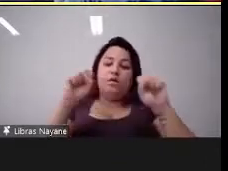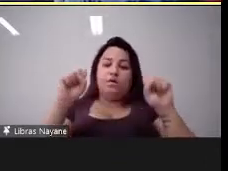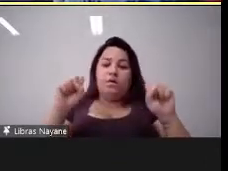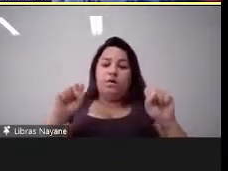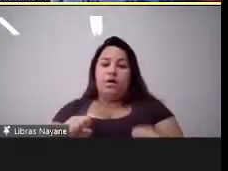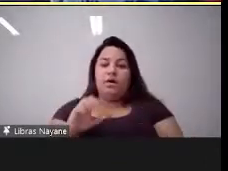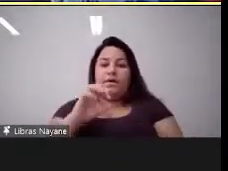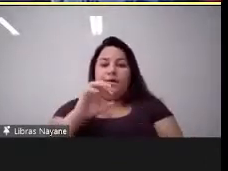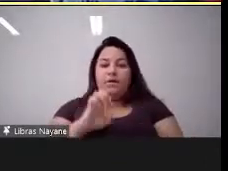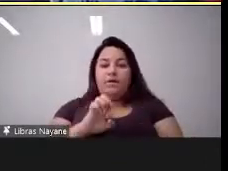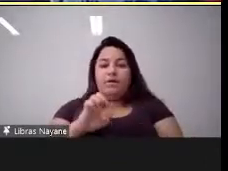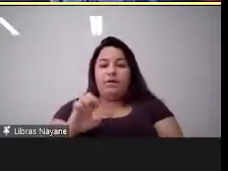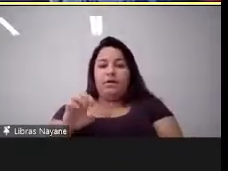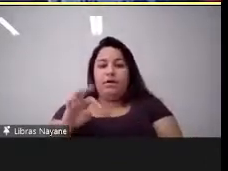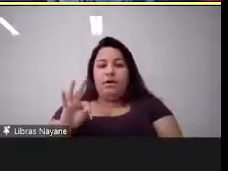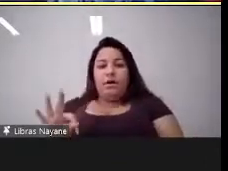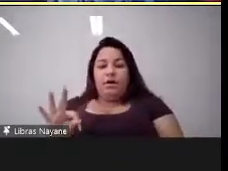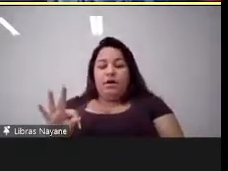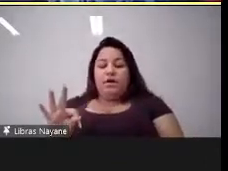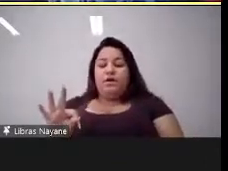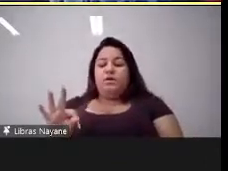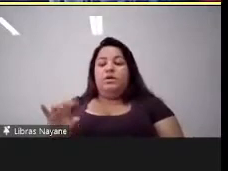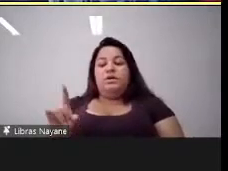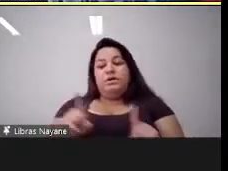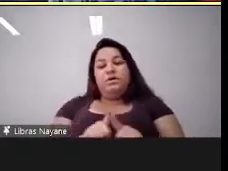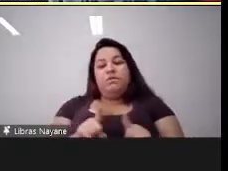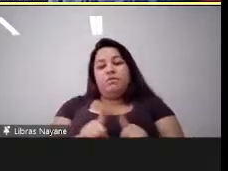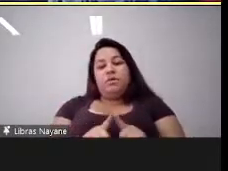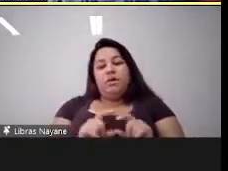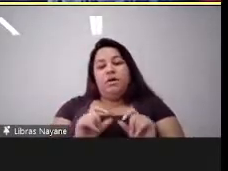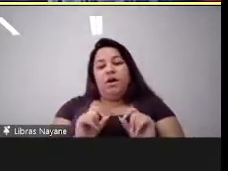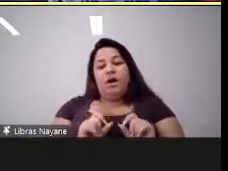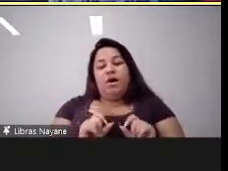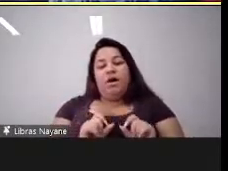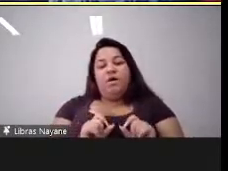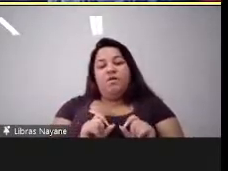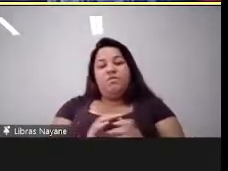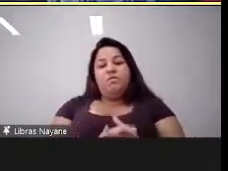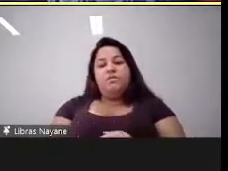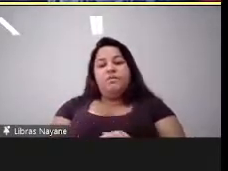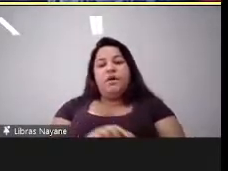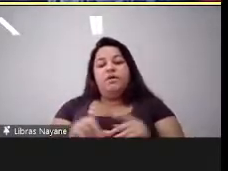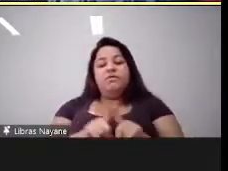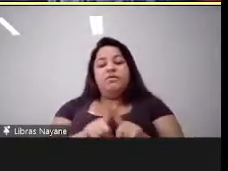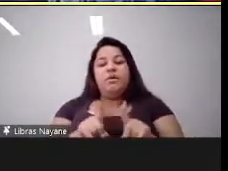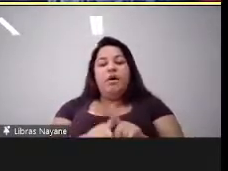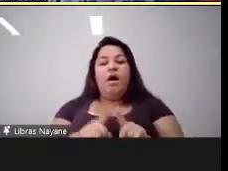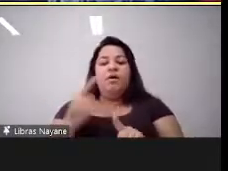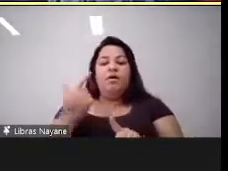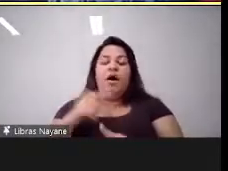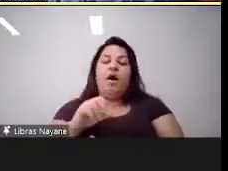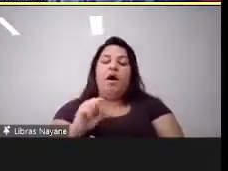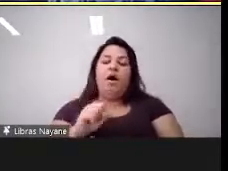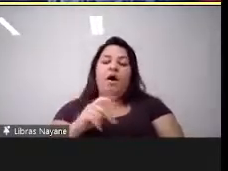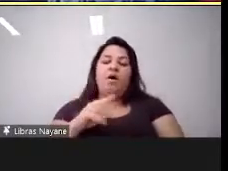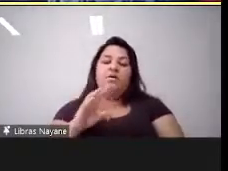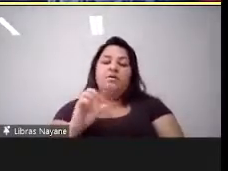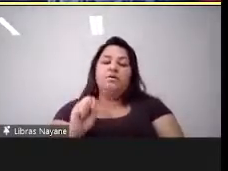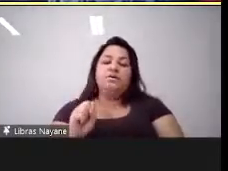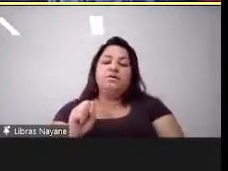And there are also some quite complicated tax benefits that are available to